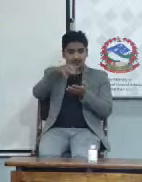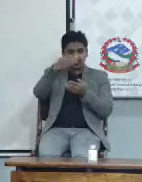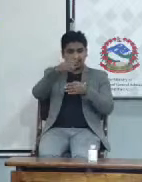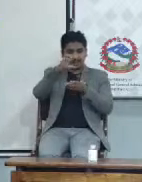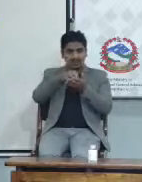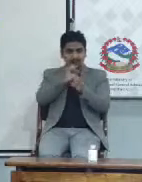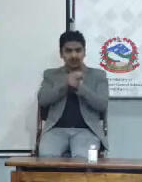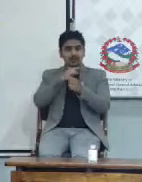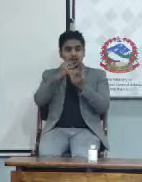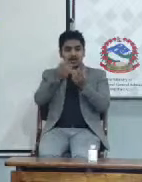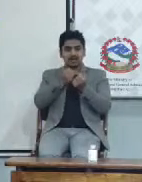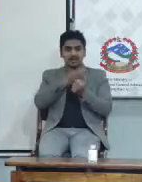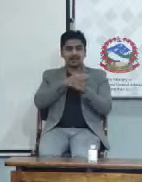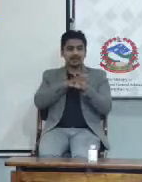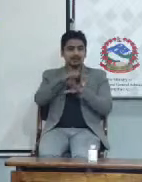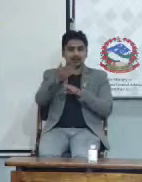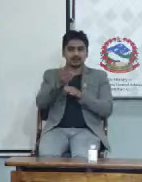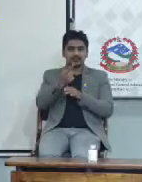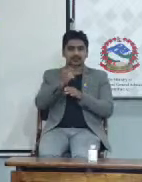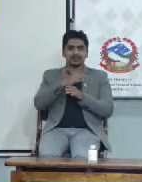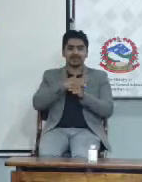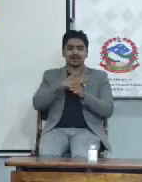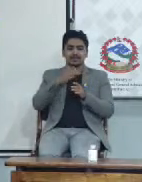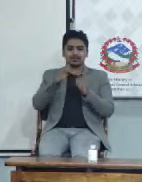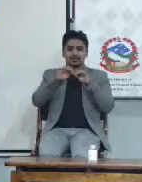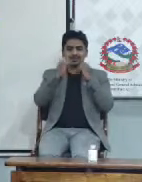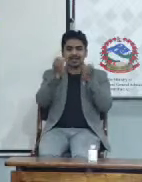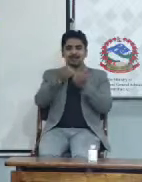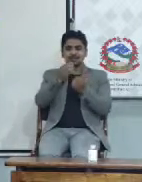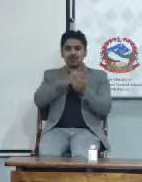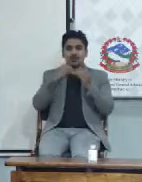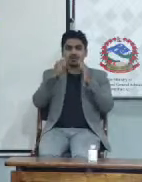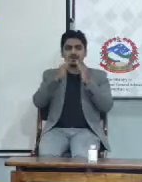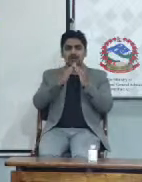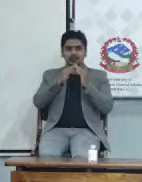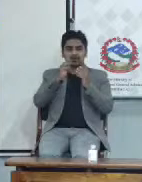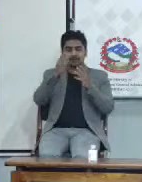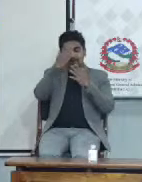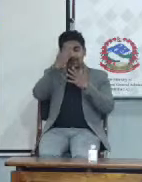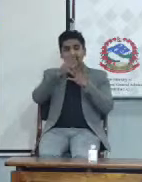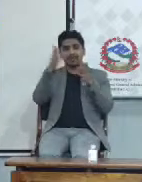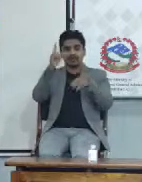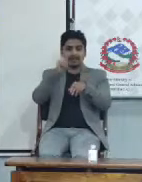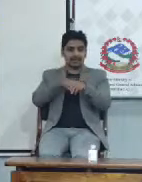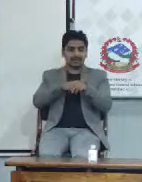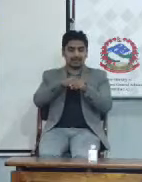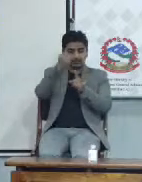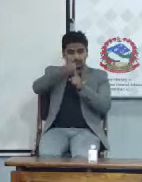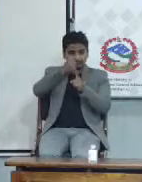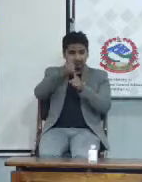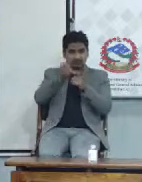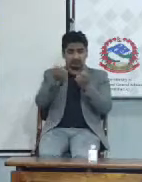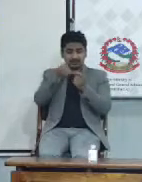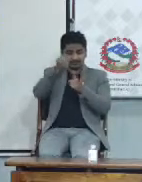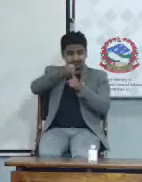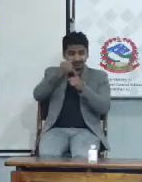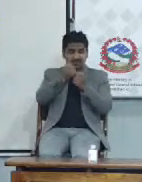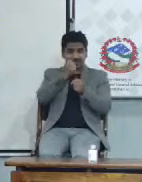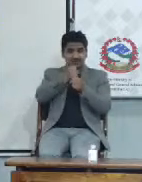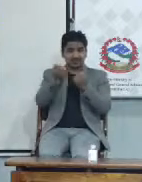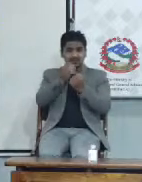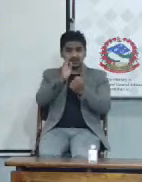to be in the long queue, they can go to the private hospital. That is what they said. When they say that, then what